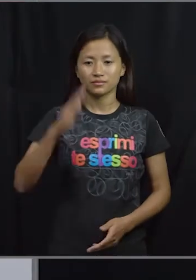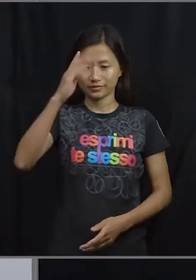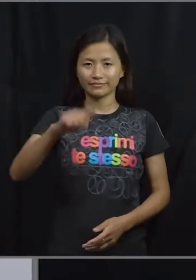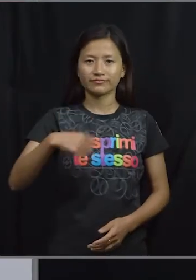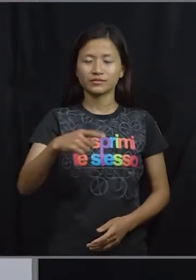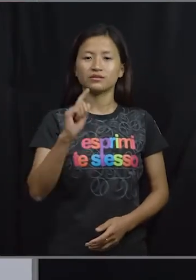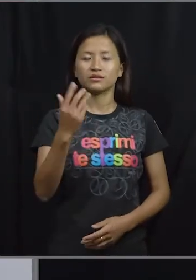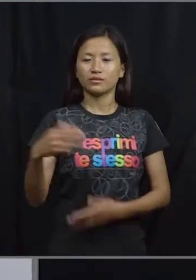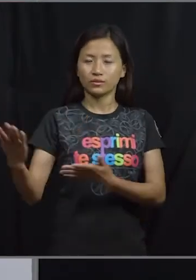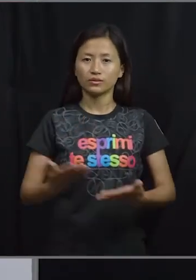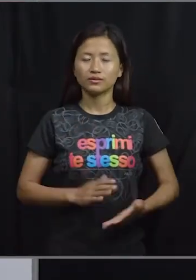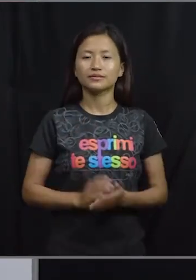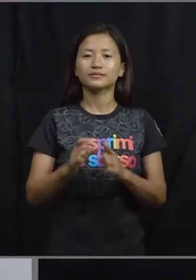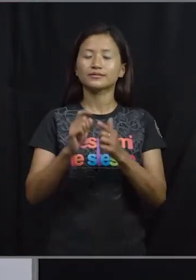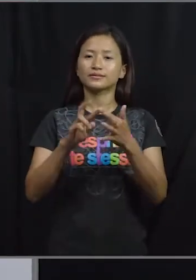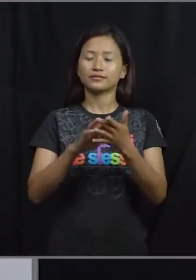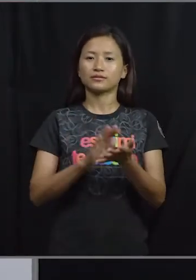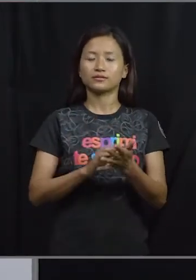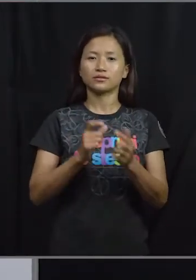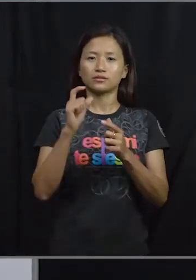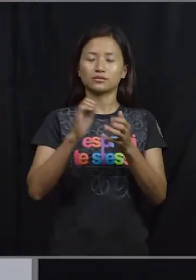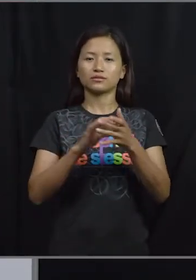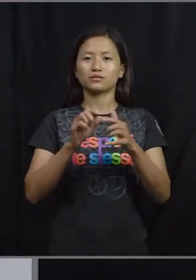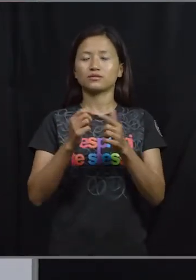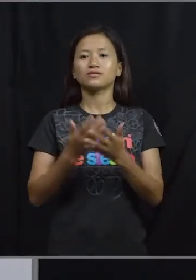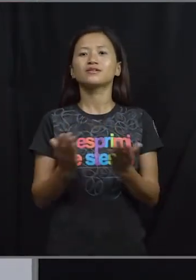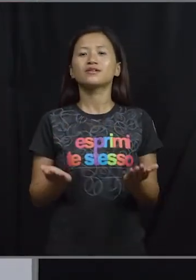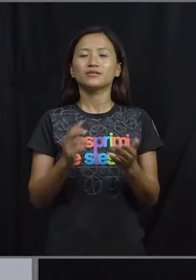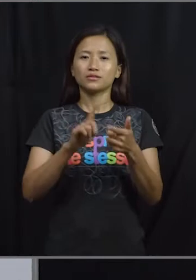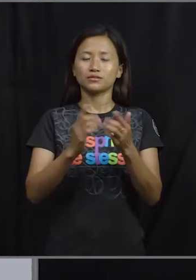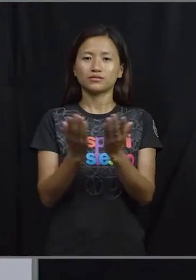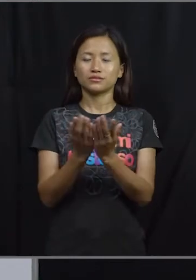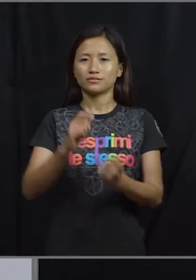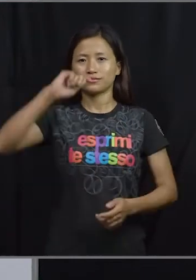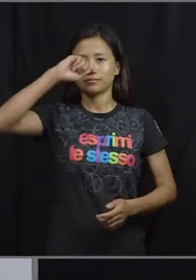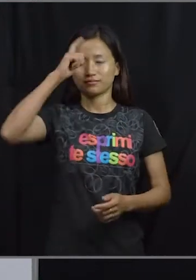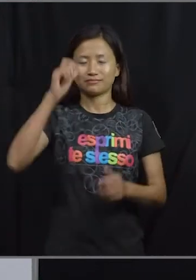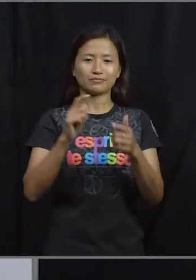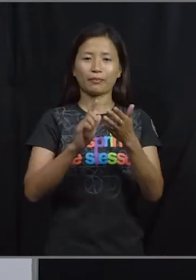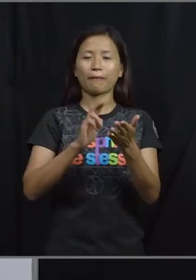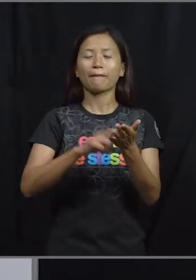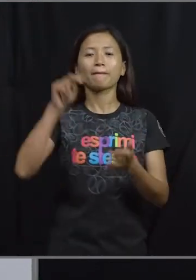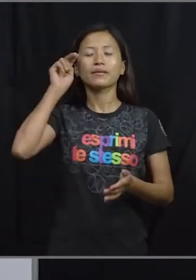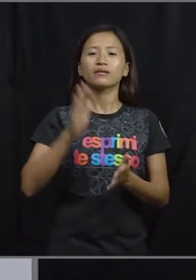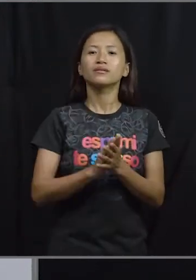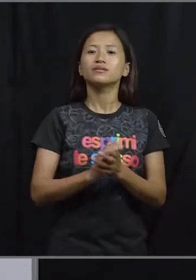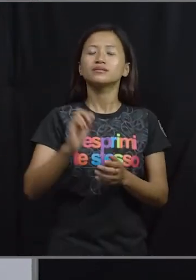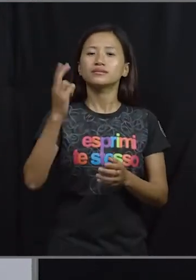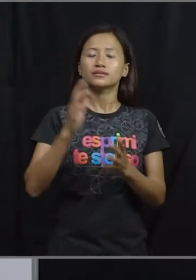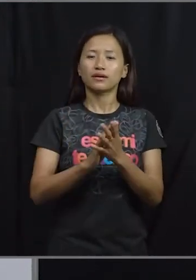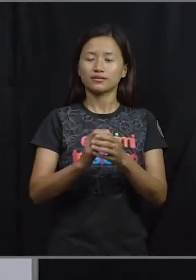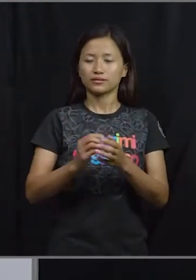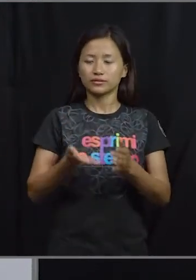Hello everyone, welcome to Digital Lesson for Students by Department of School Education, Nagaland. I am T. Pungodi from CD King Higher Secondary